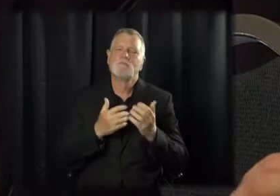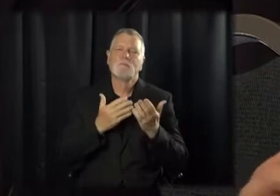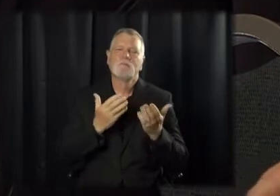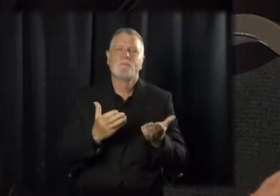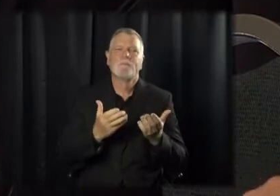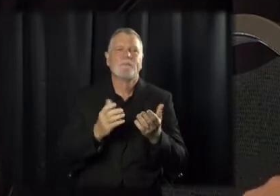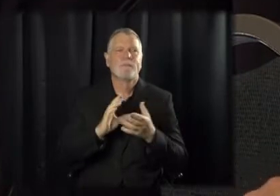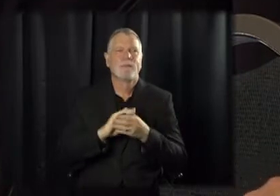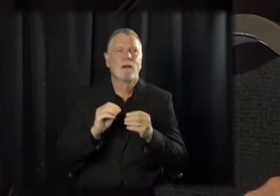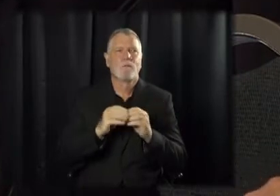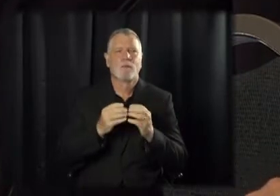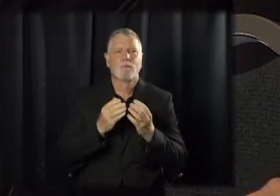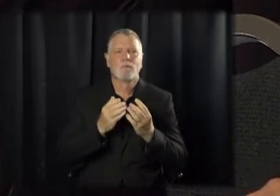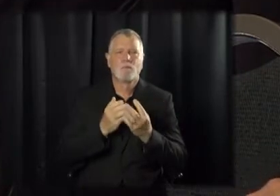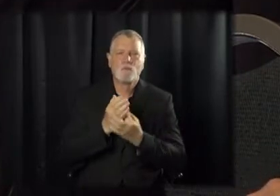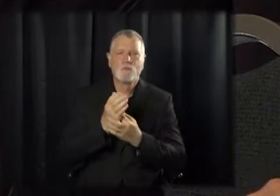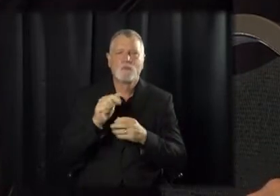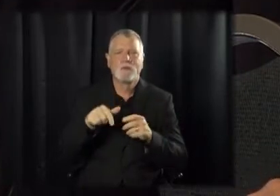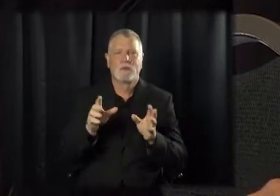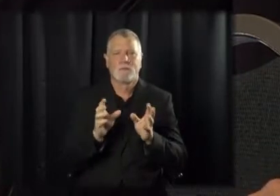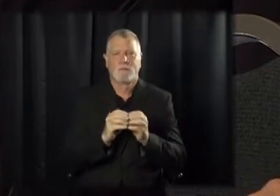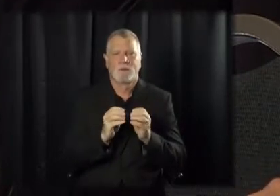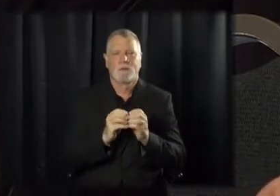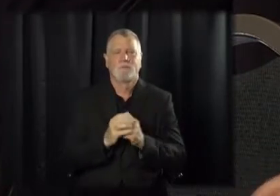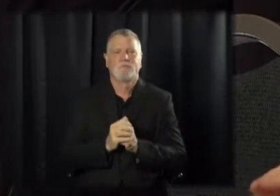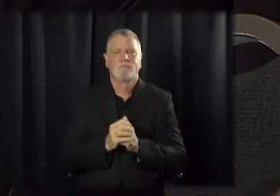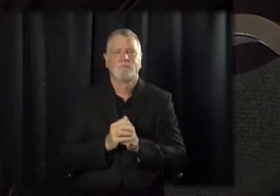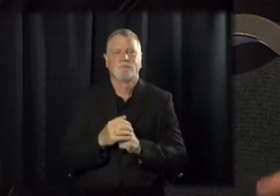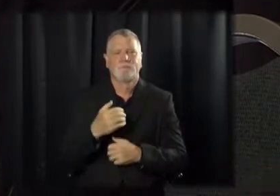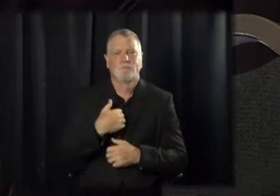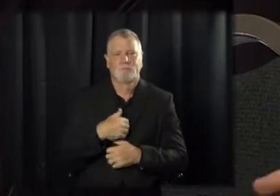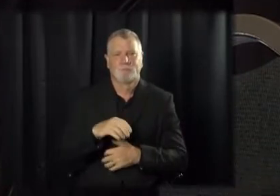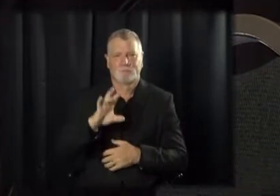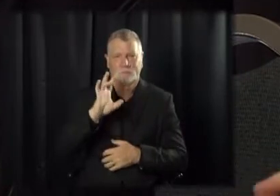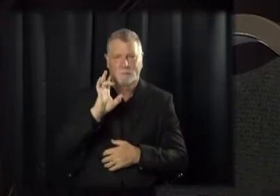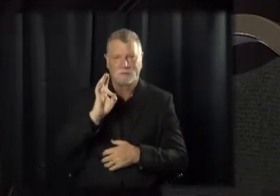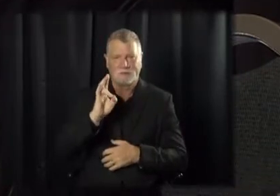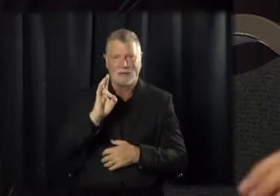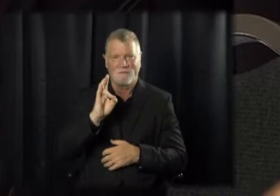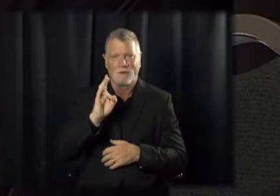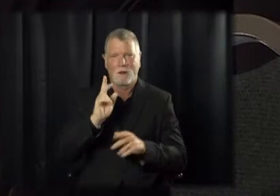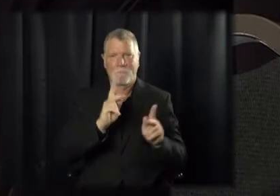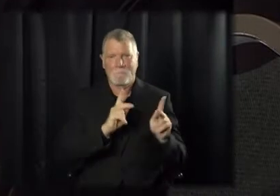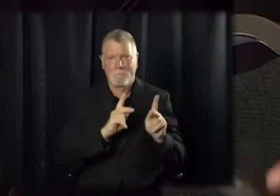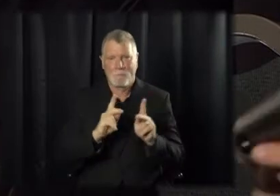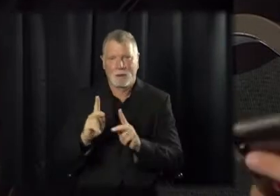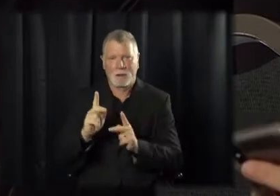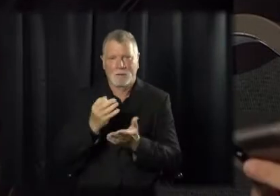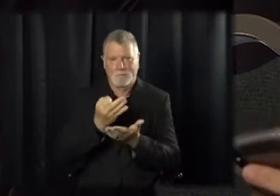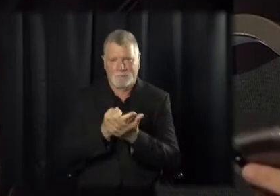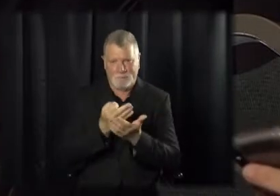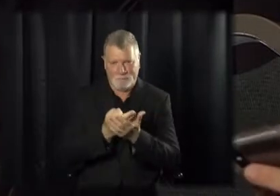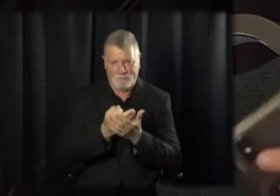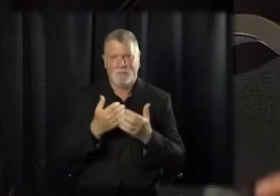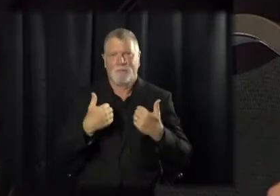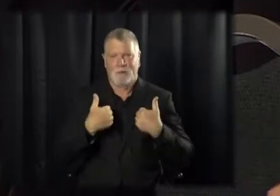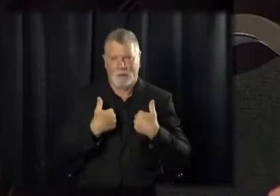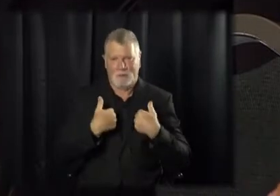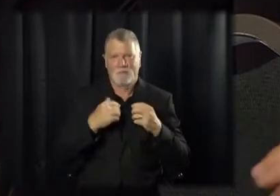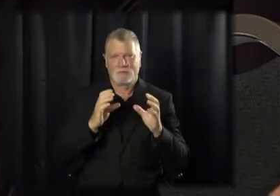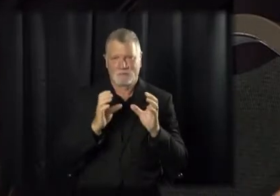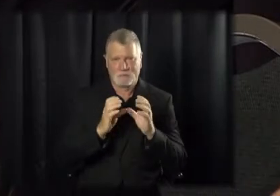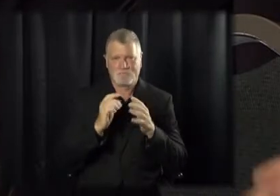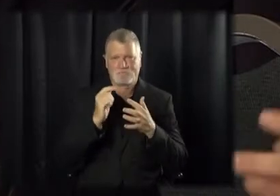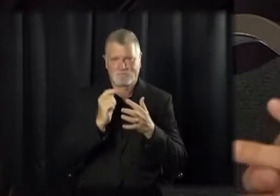provide comments during the meeting. We have 7 fiscal plans that we'll be